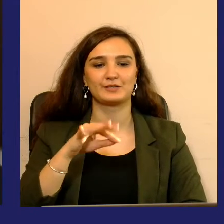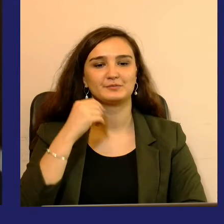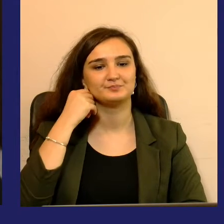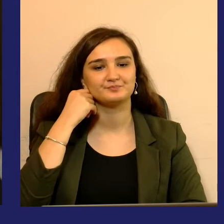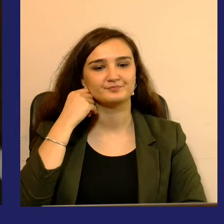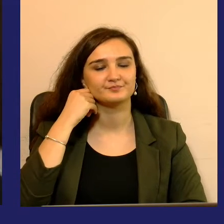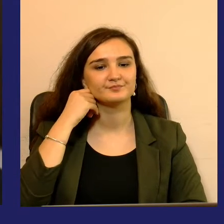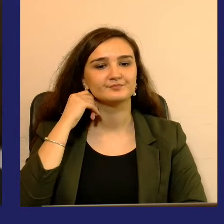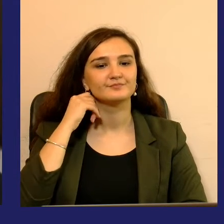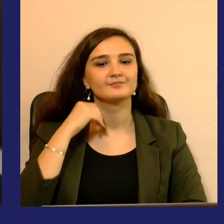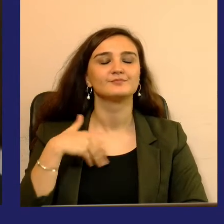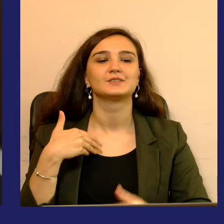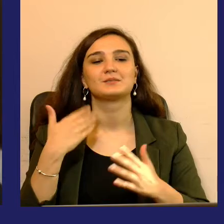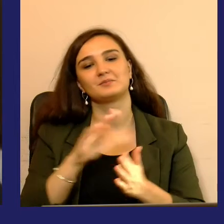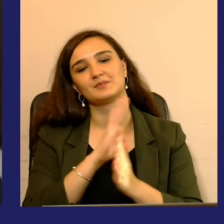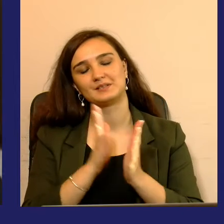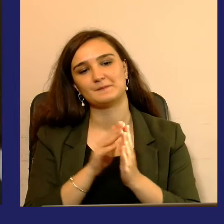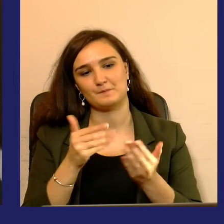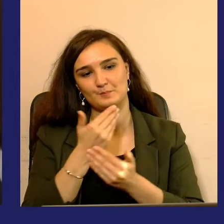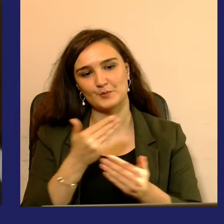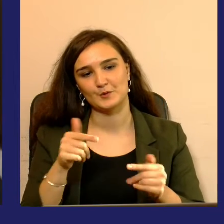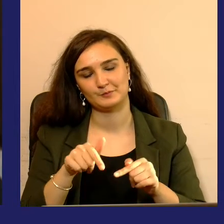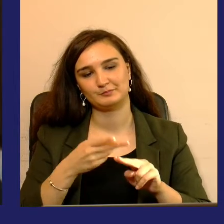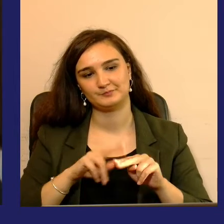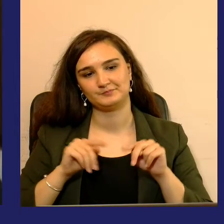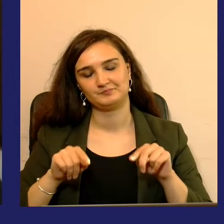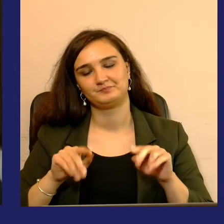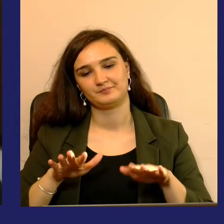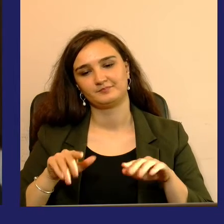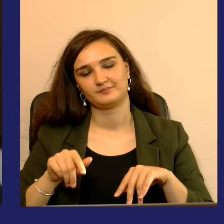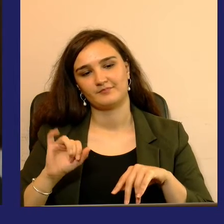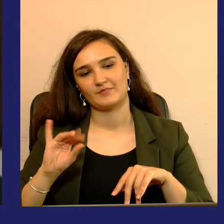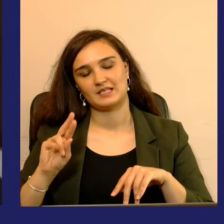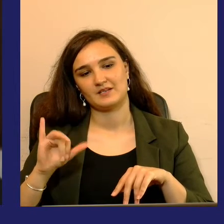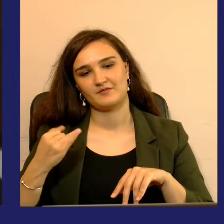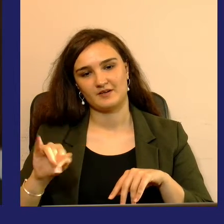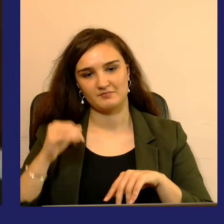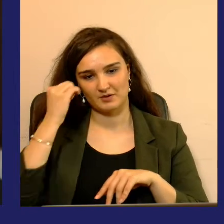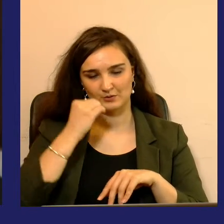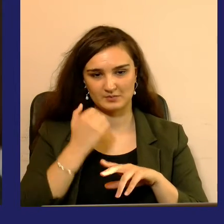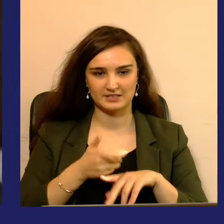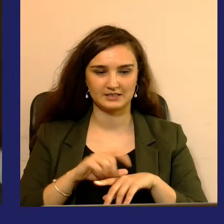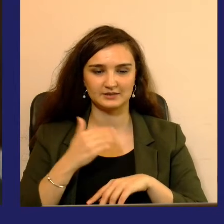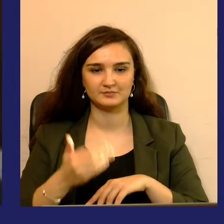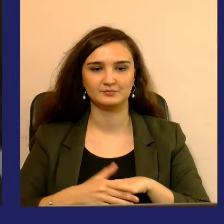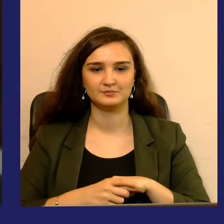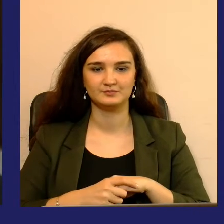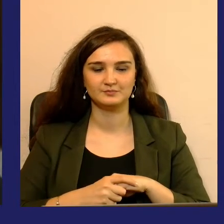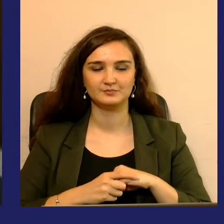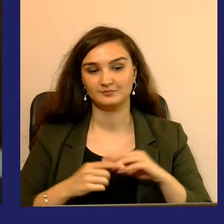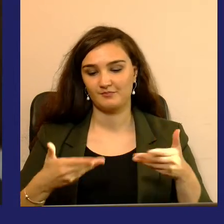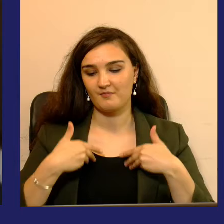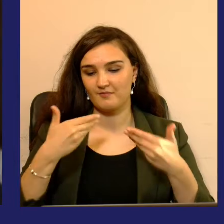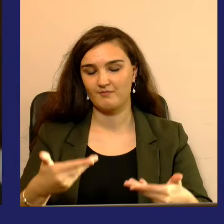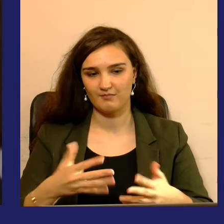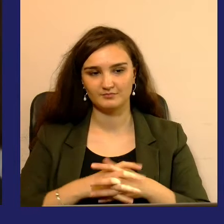this final panel. Thank you to IDFI for hosting us. And we're the Open Government Partnership, my colleague